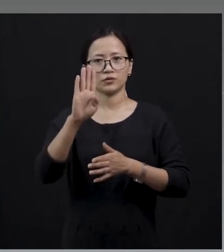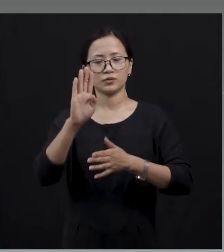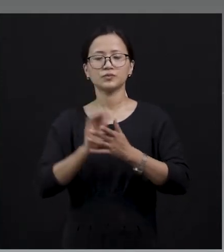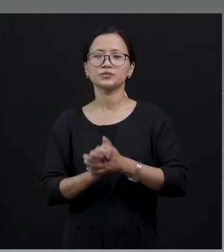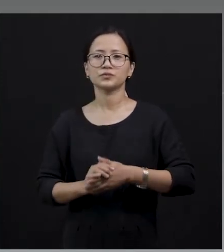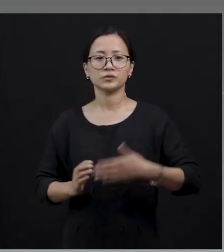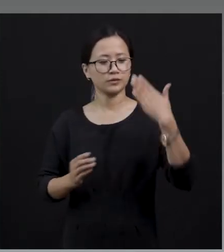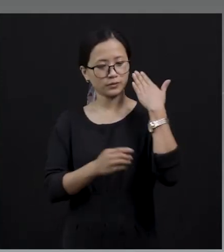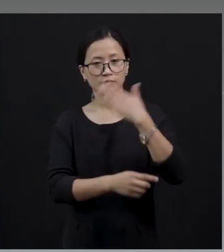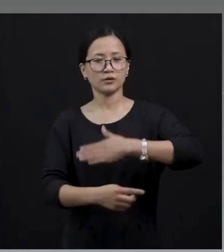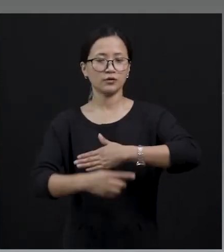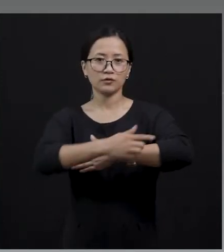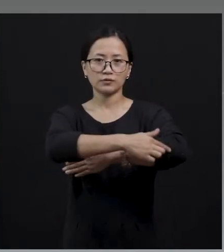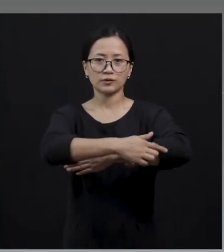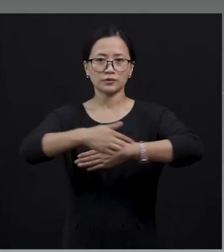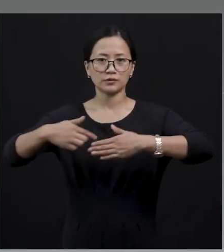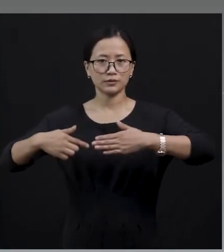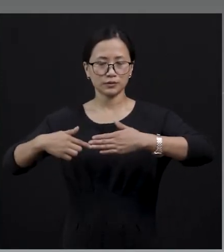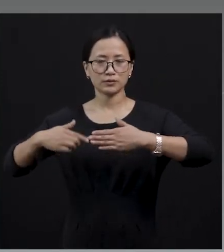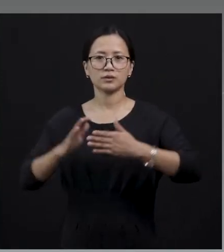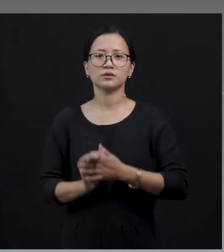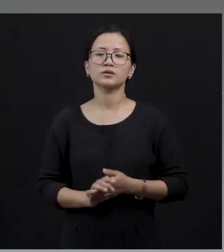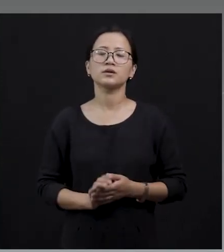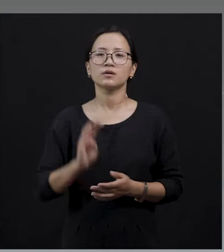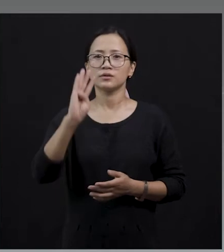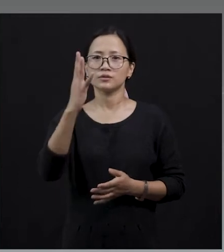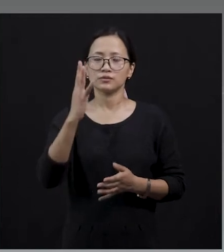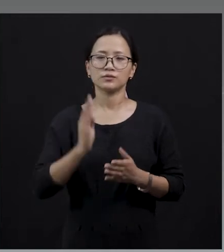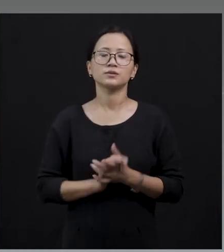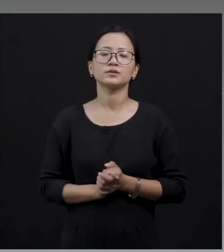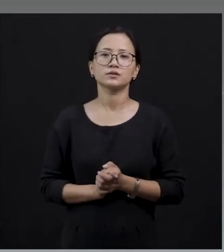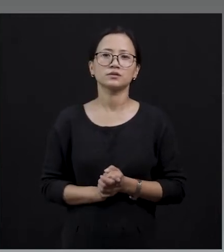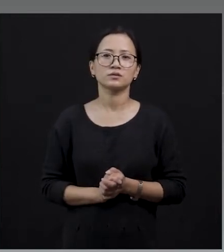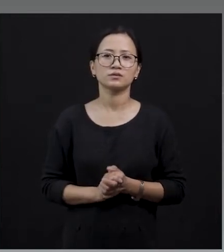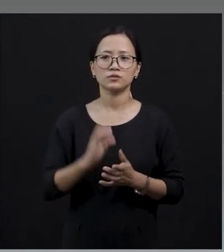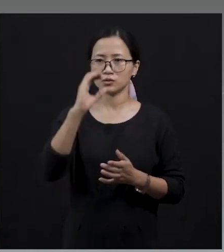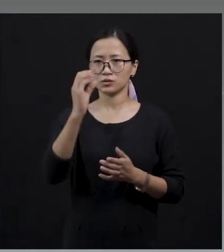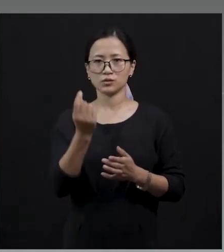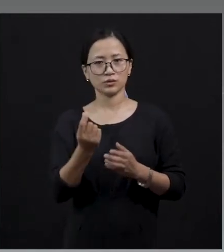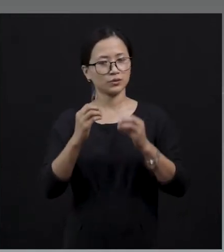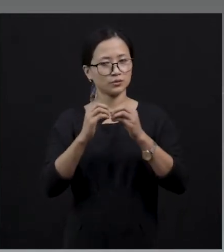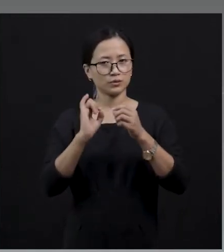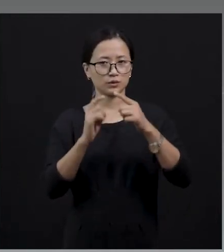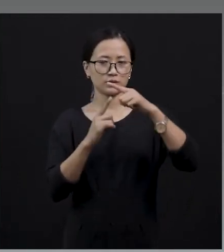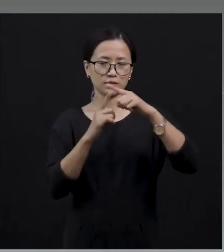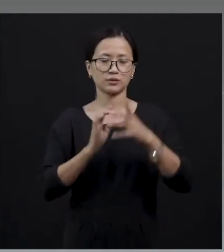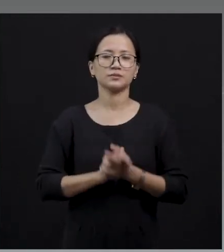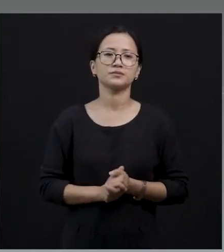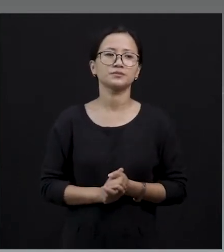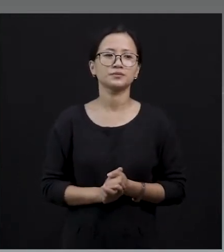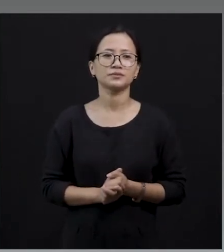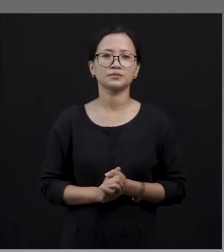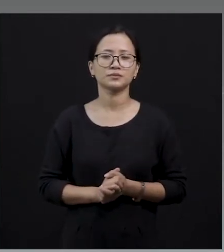4 cubits. So we can say that this table length of the side of the table is 4 cubits. All